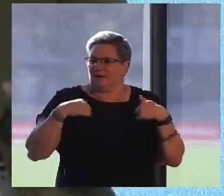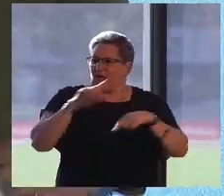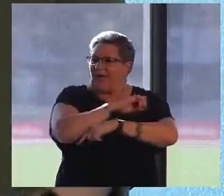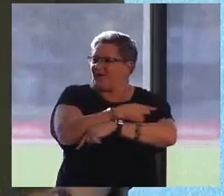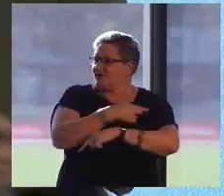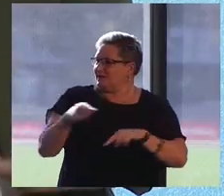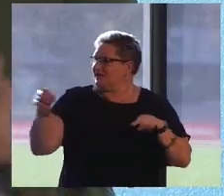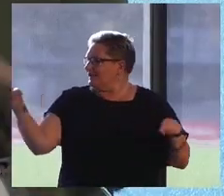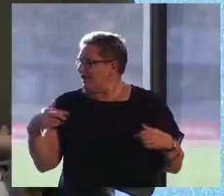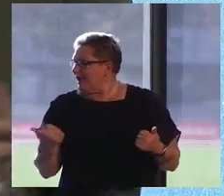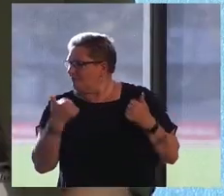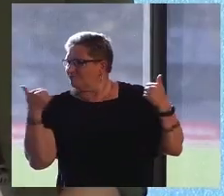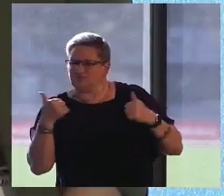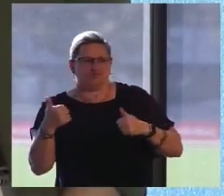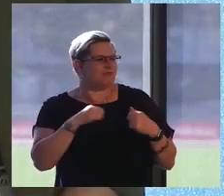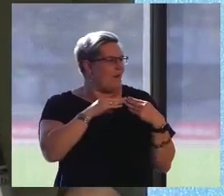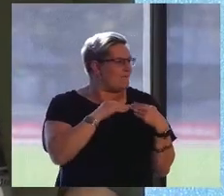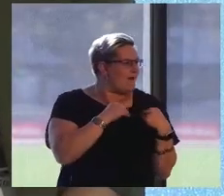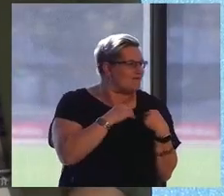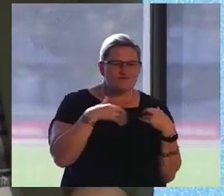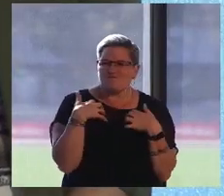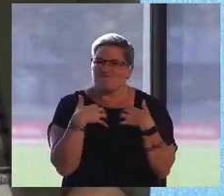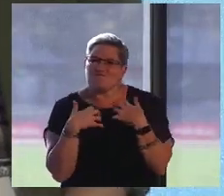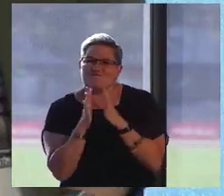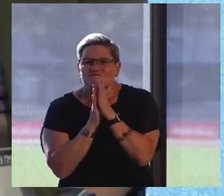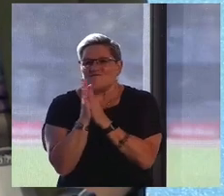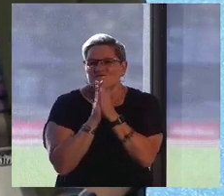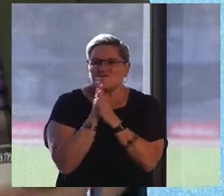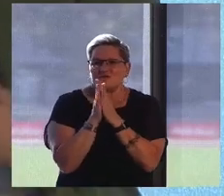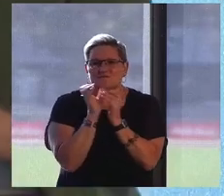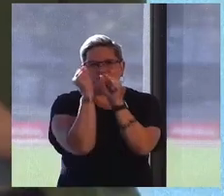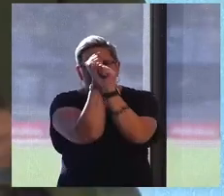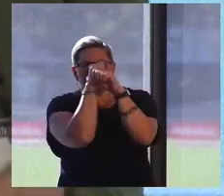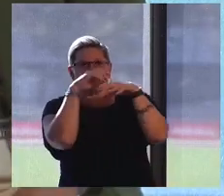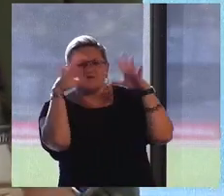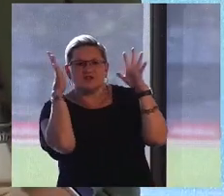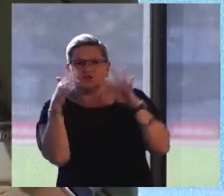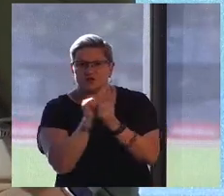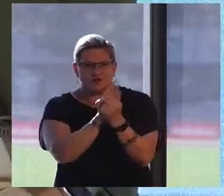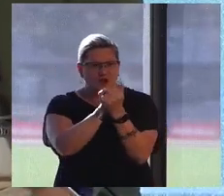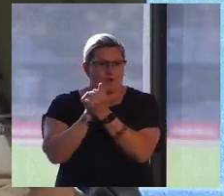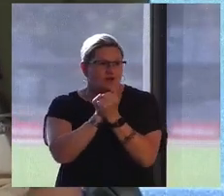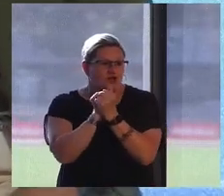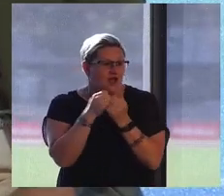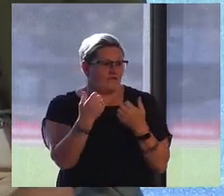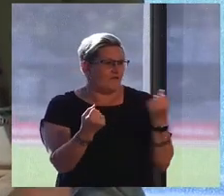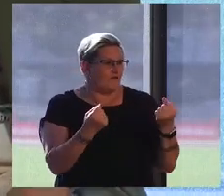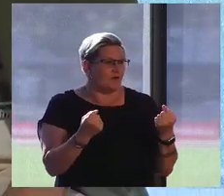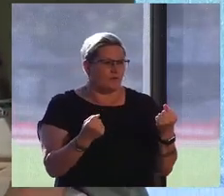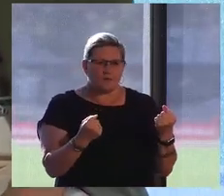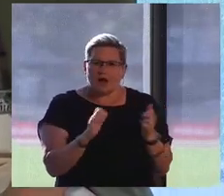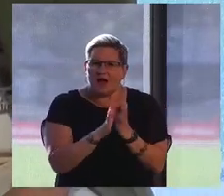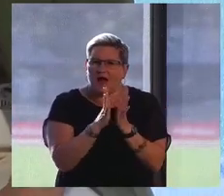our sector. There's passion, there's enthusiasm, there's vision, there's collaboration. How do we